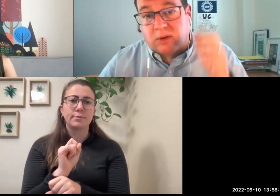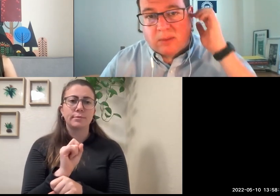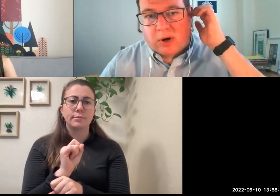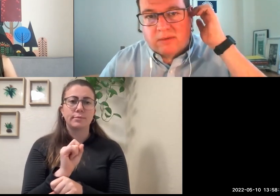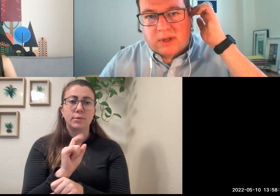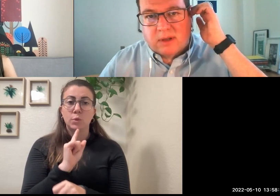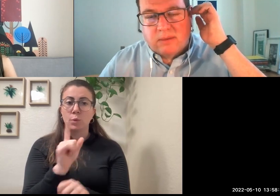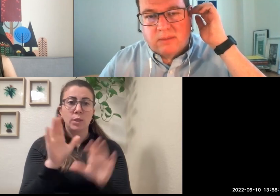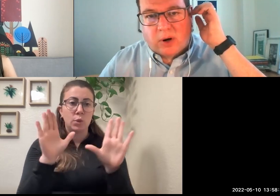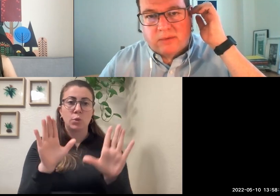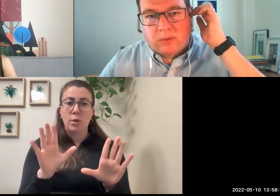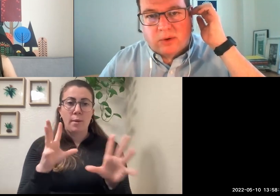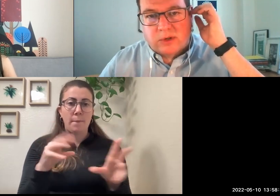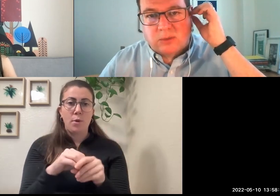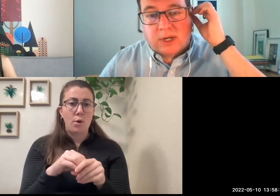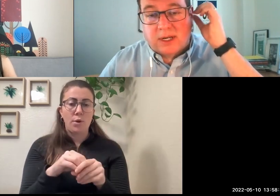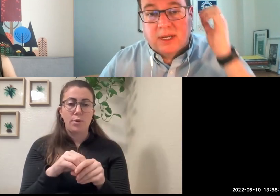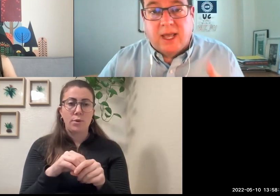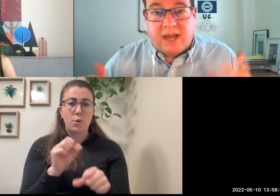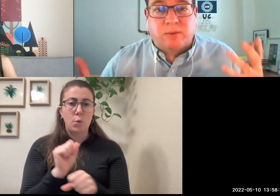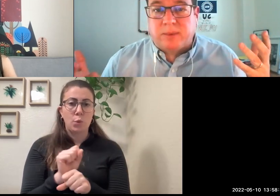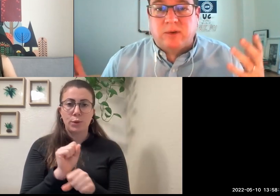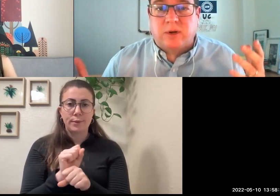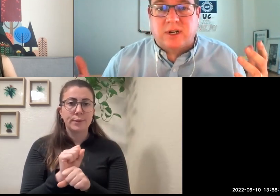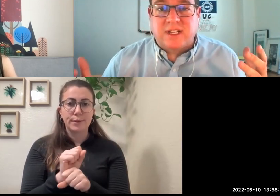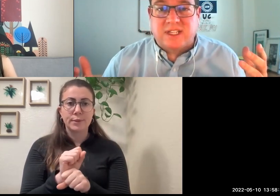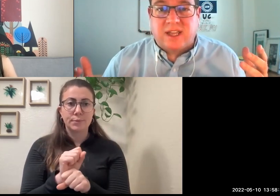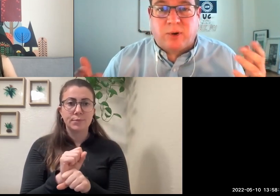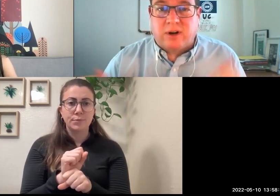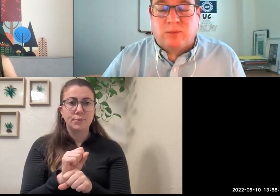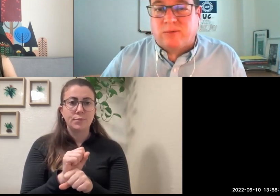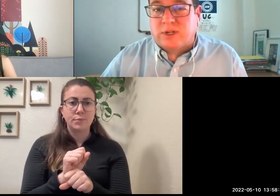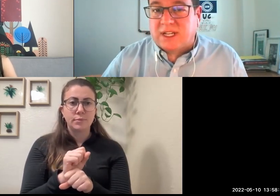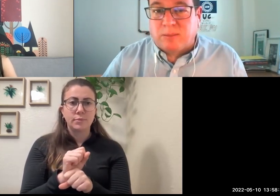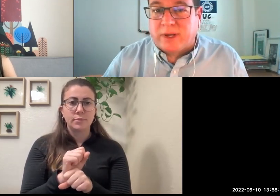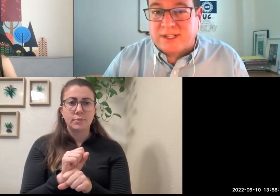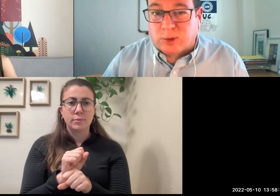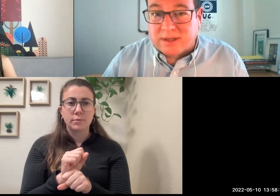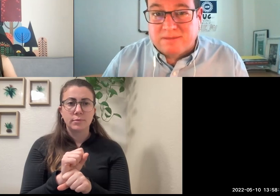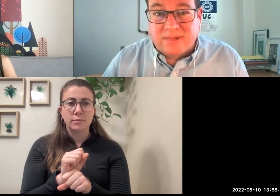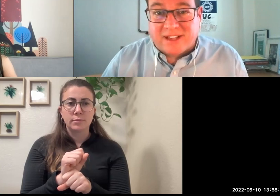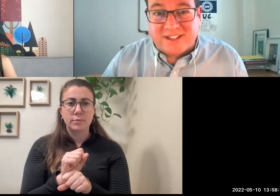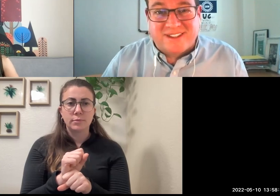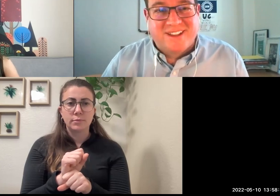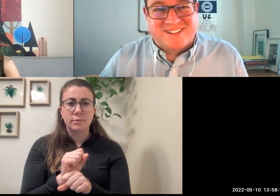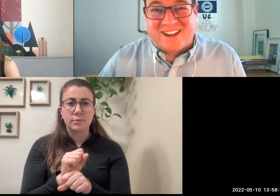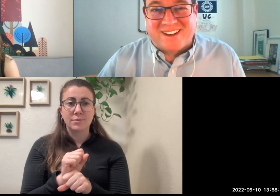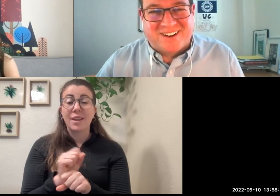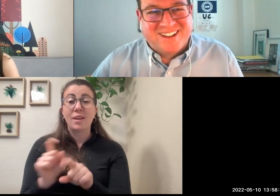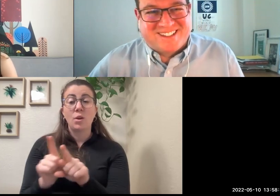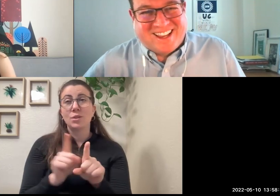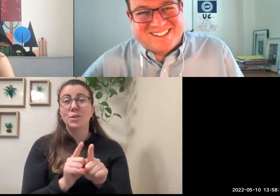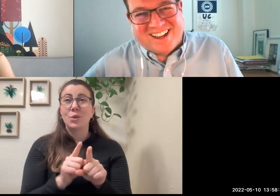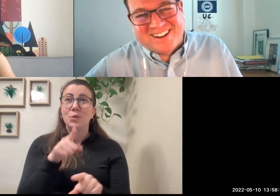It is a really great part of the workforce to work in. And for people who are, it is a part of the workforce that can play historians, as I stand